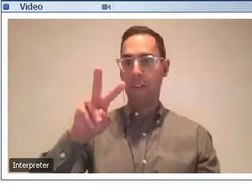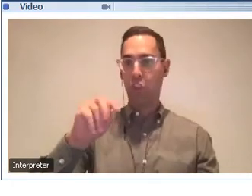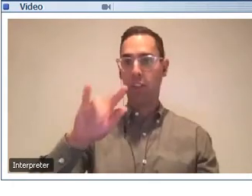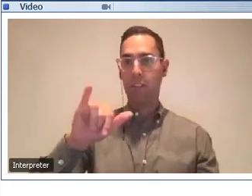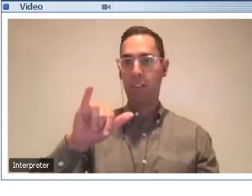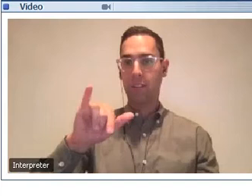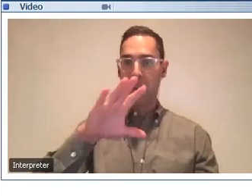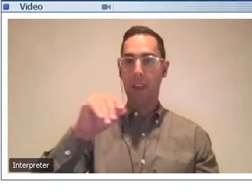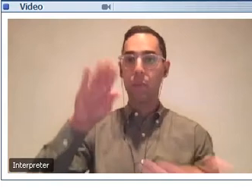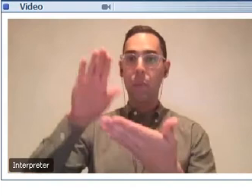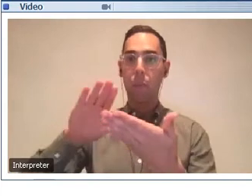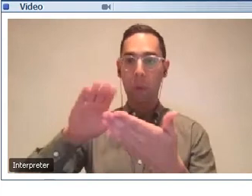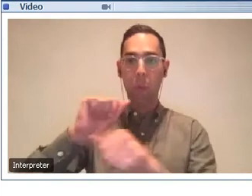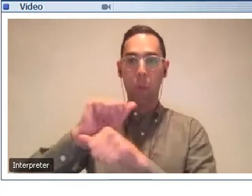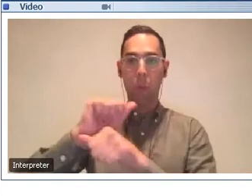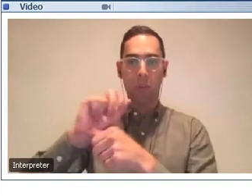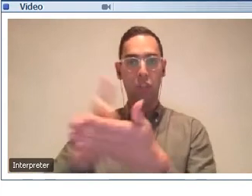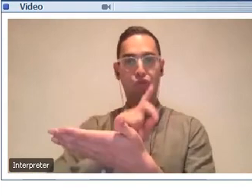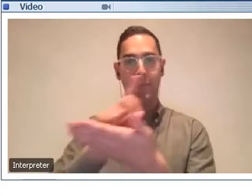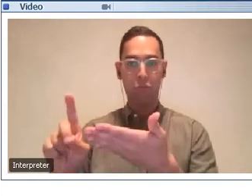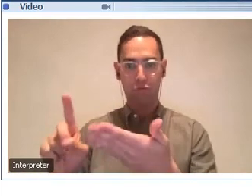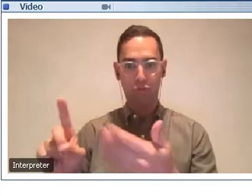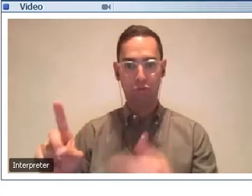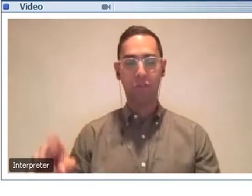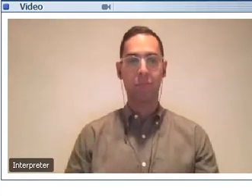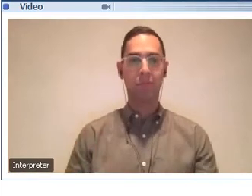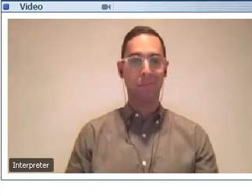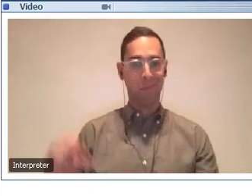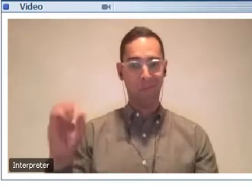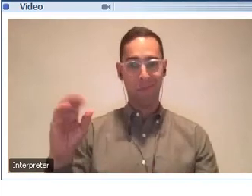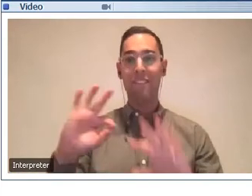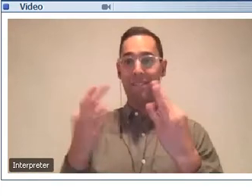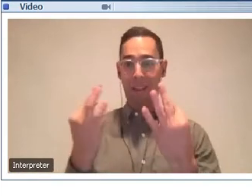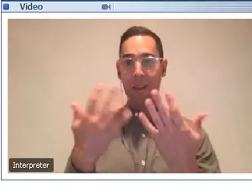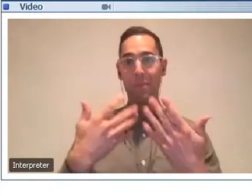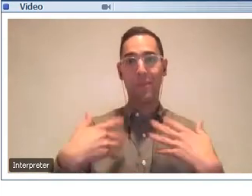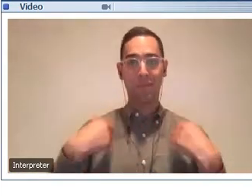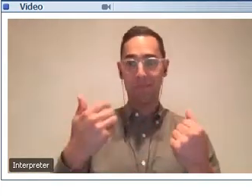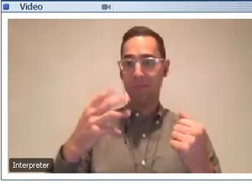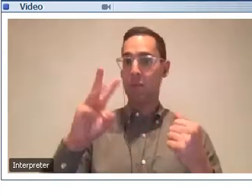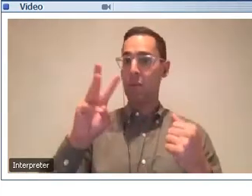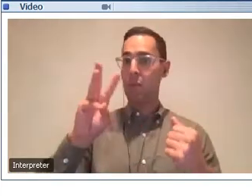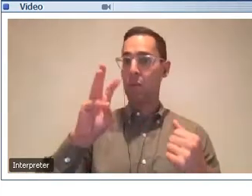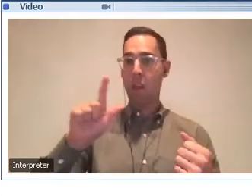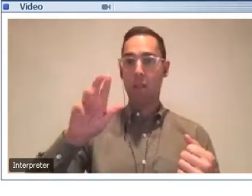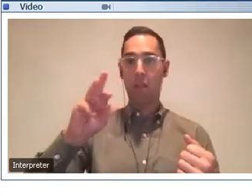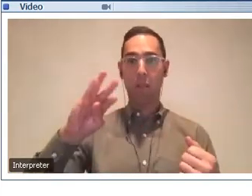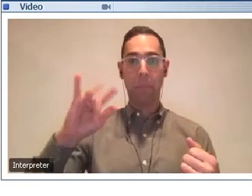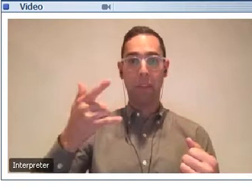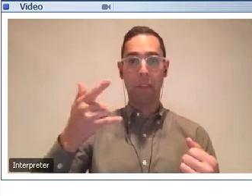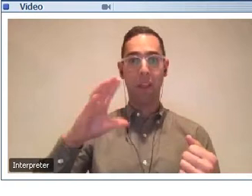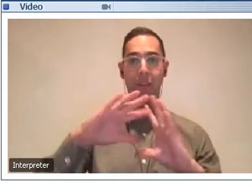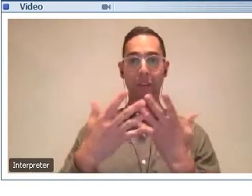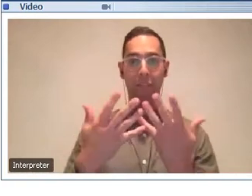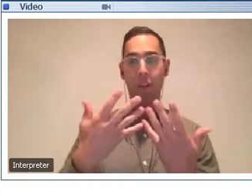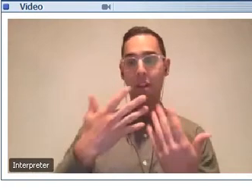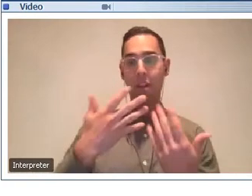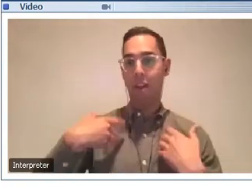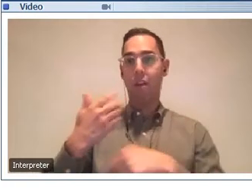on wages, labor force attachment, family well-being, and overall health. One study of parents with paid family and medical